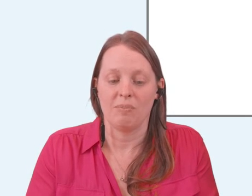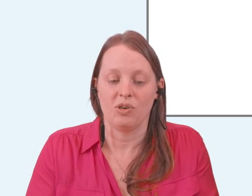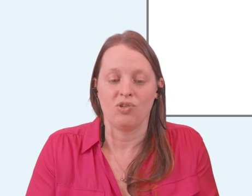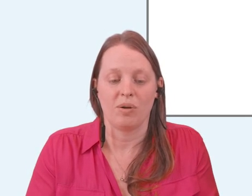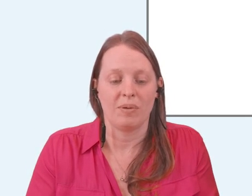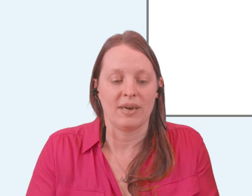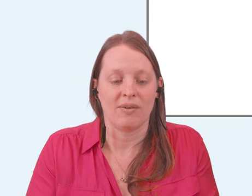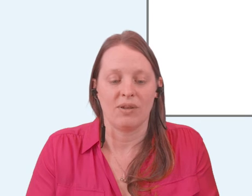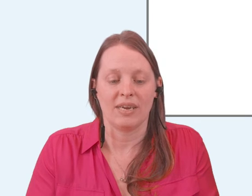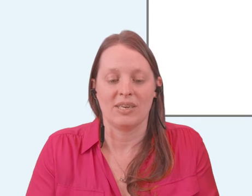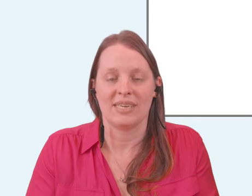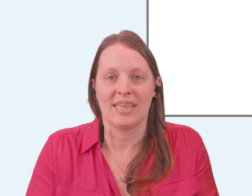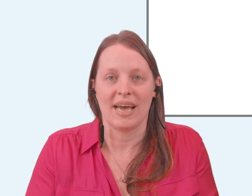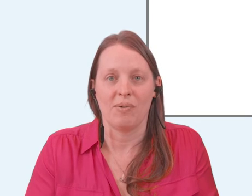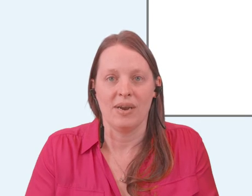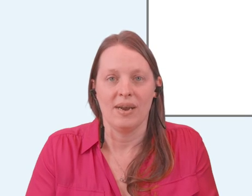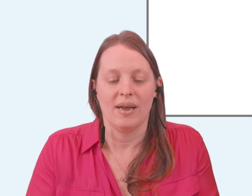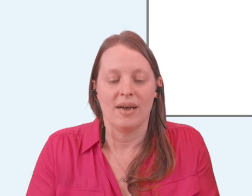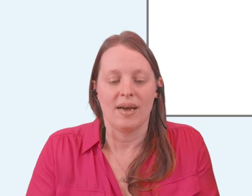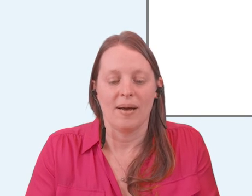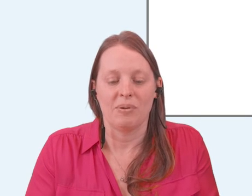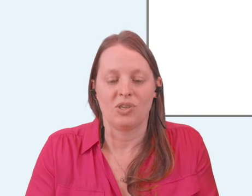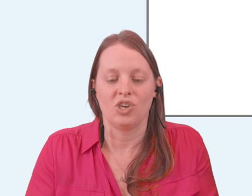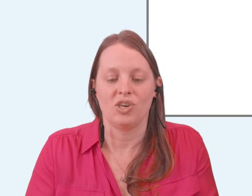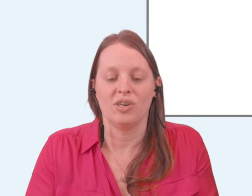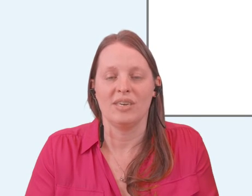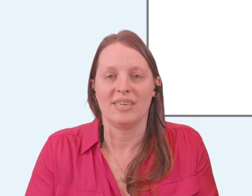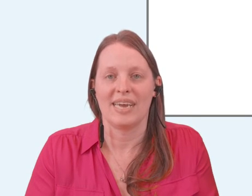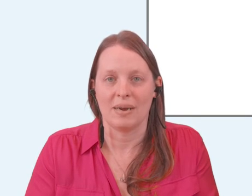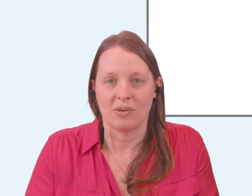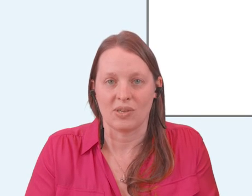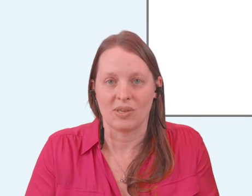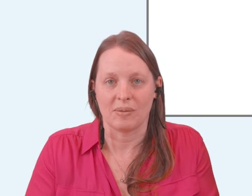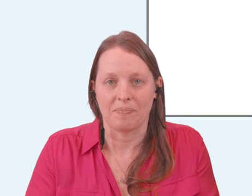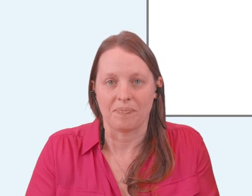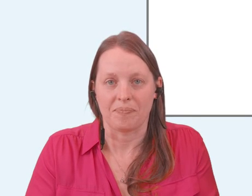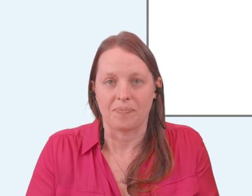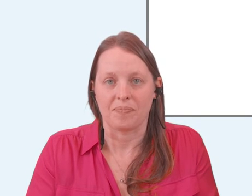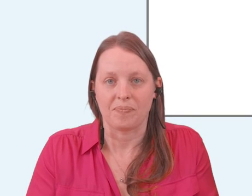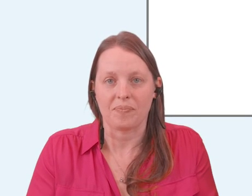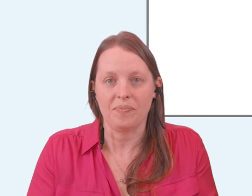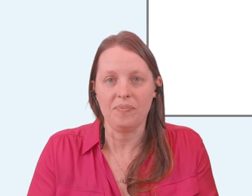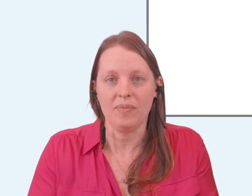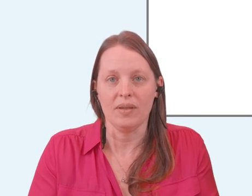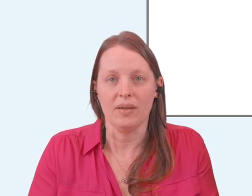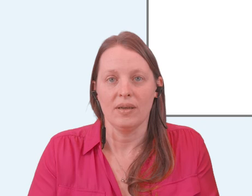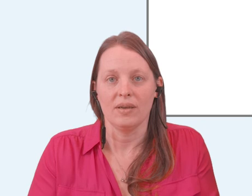agiotropic or apogeotropic, however you like to say that one, positional nystagmus.